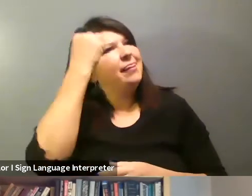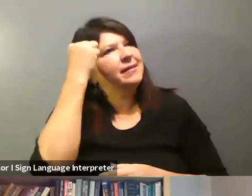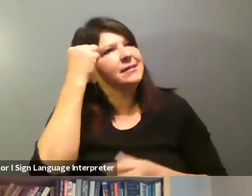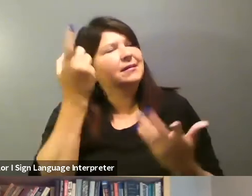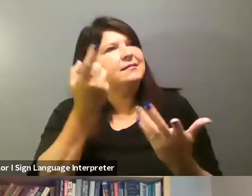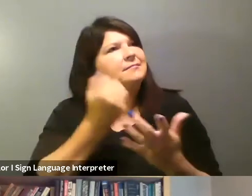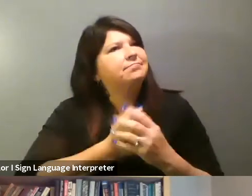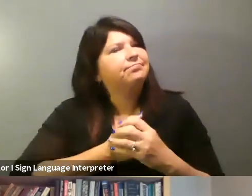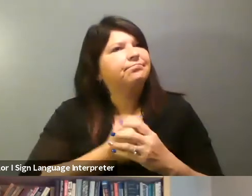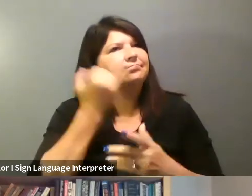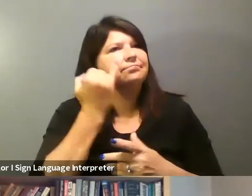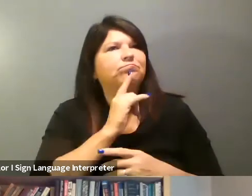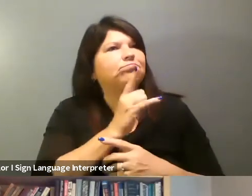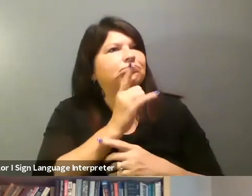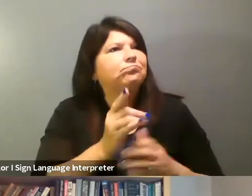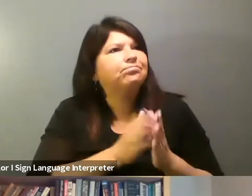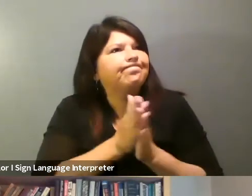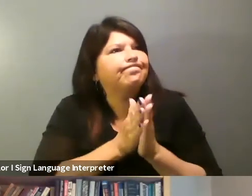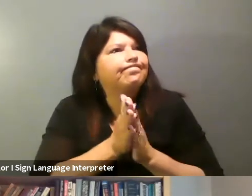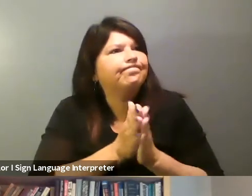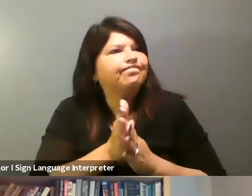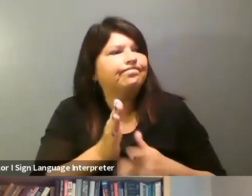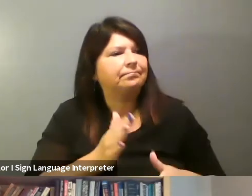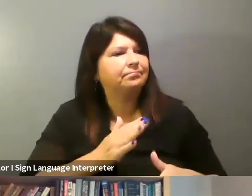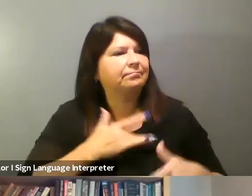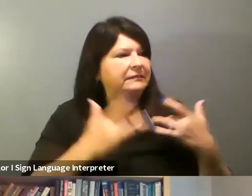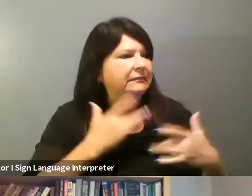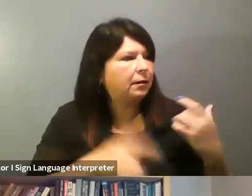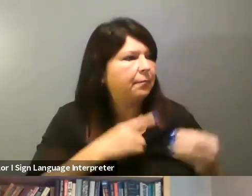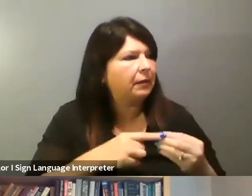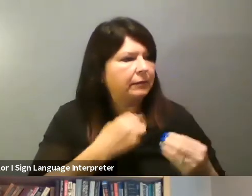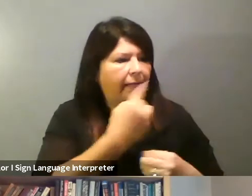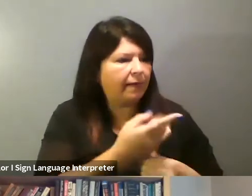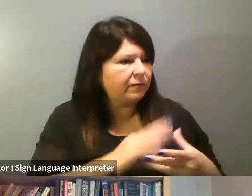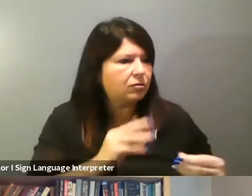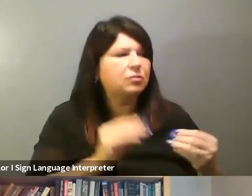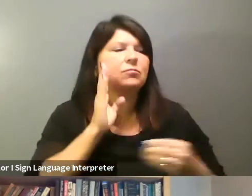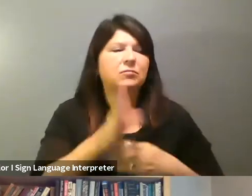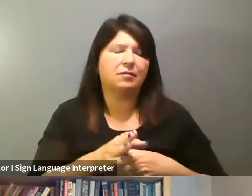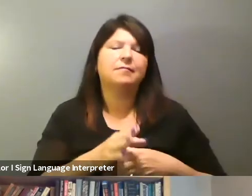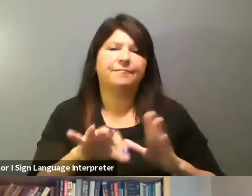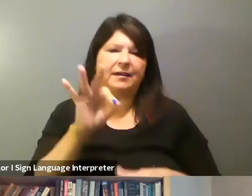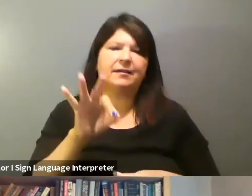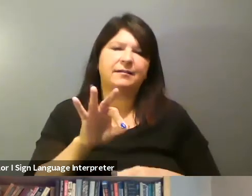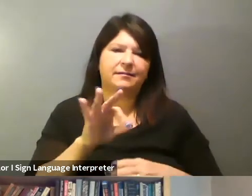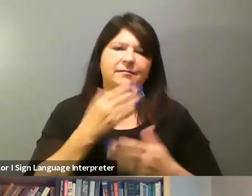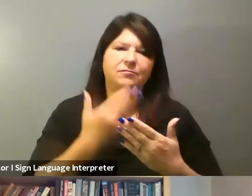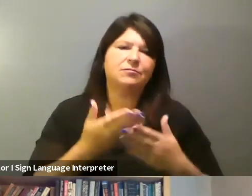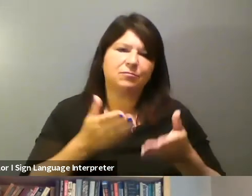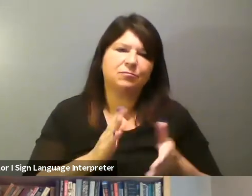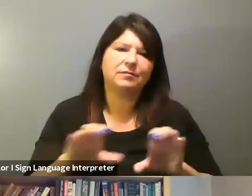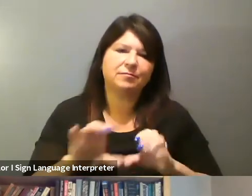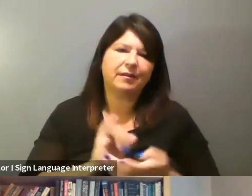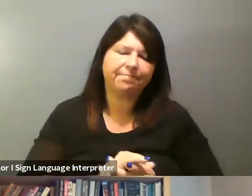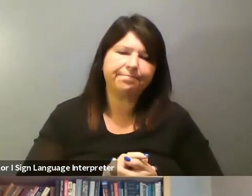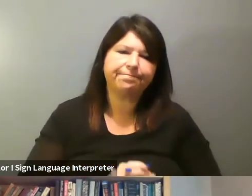I think it's just, if you're really inspired by telling a story, you just find a way to do it, and go to, you